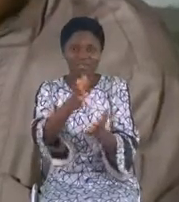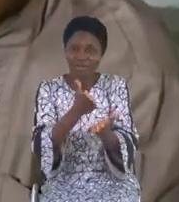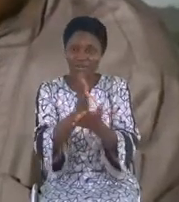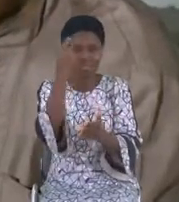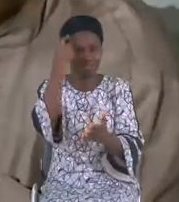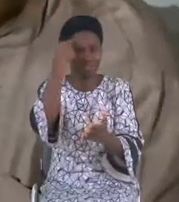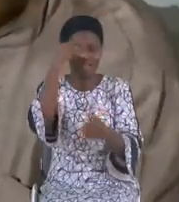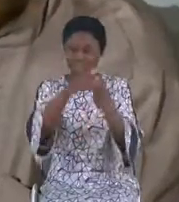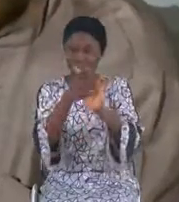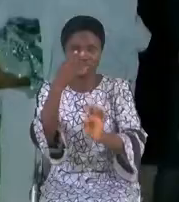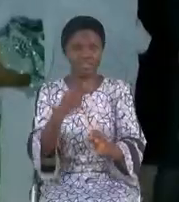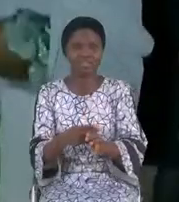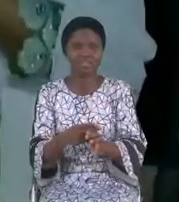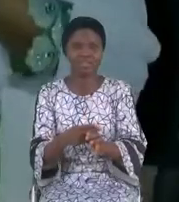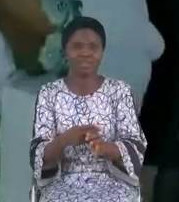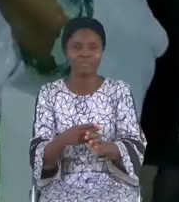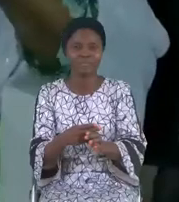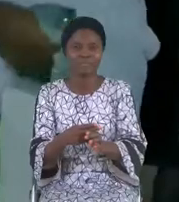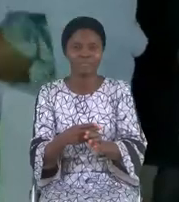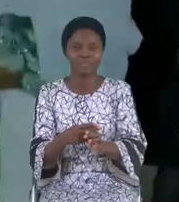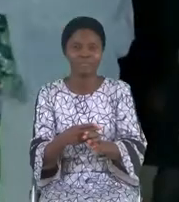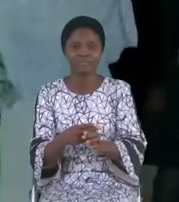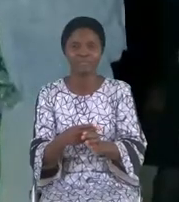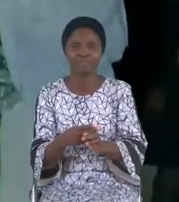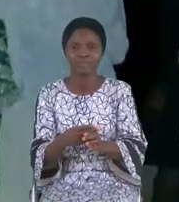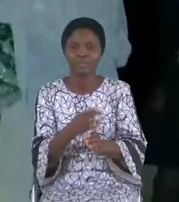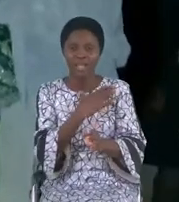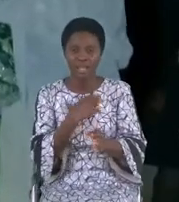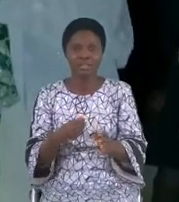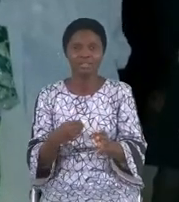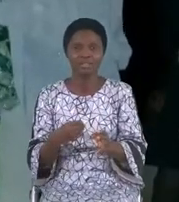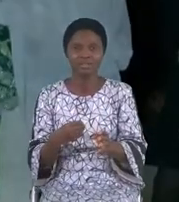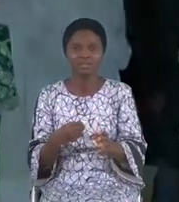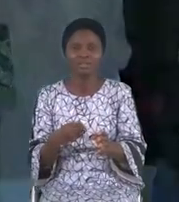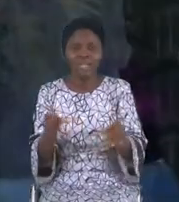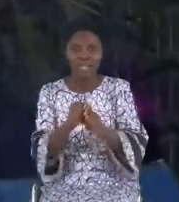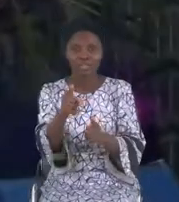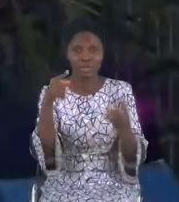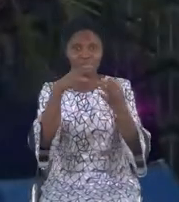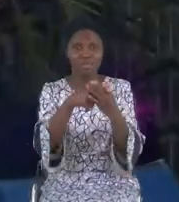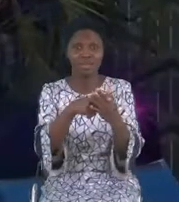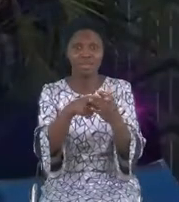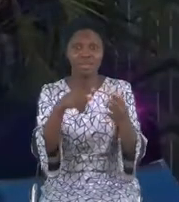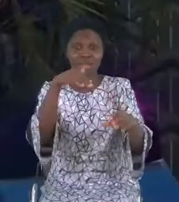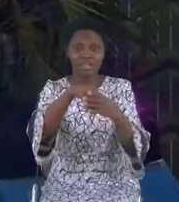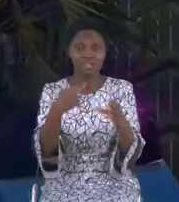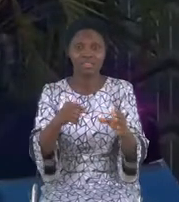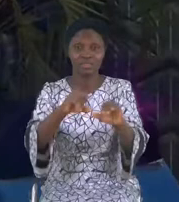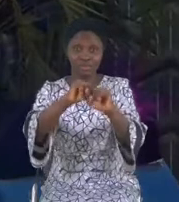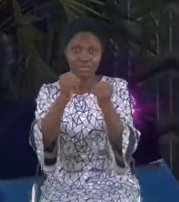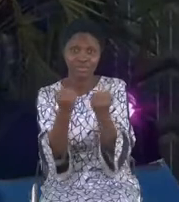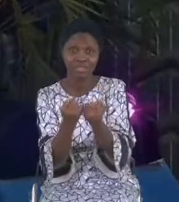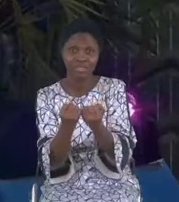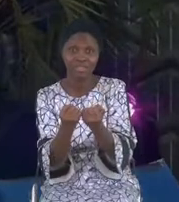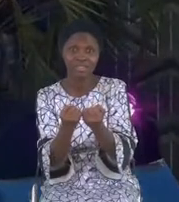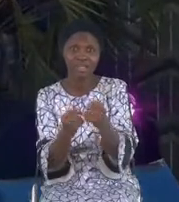right mind and you will appear in society as a dignified gentleman